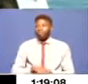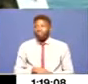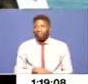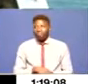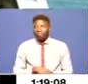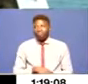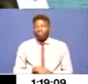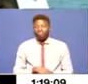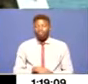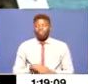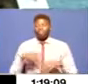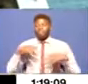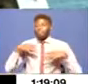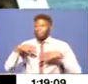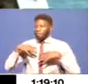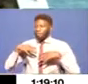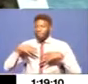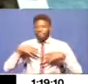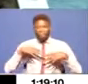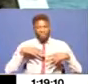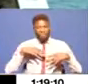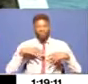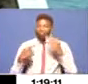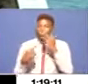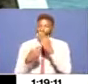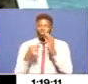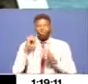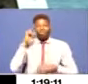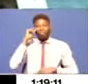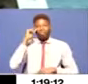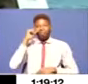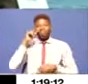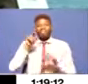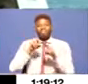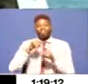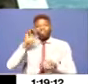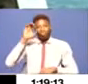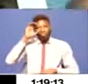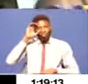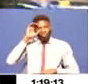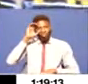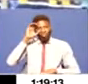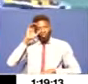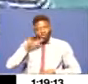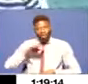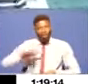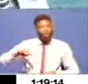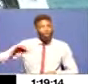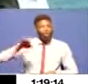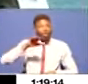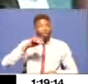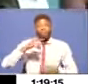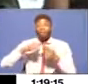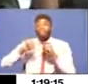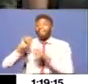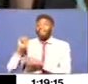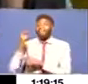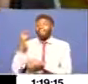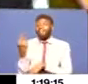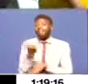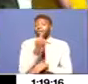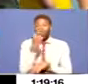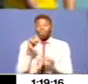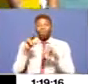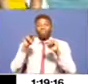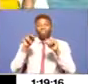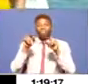fahari katika Mombasa na vile vile pwani nzima kwa jumla. But sio tu Kenya pwani peke yake bali hata